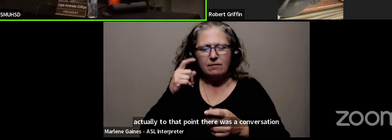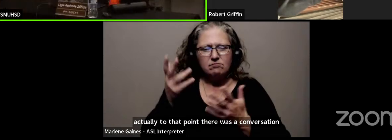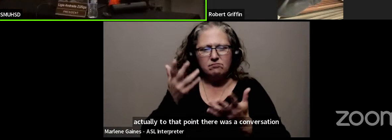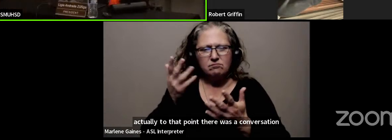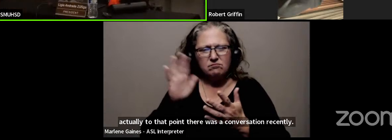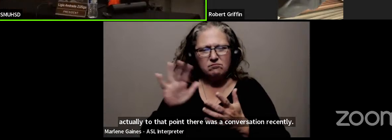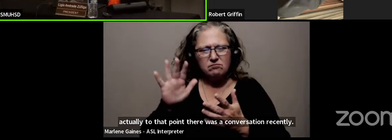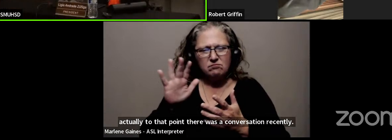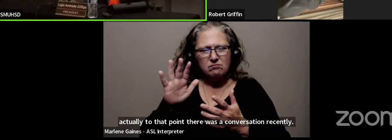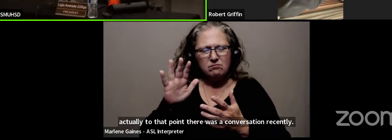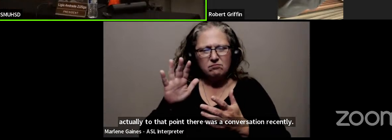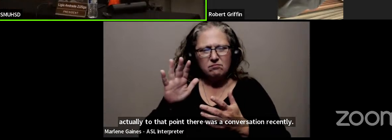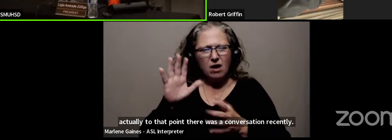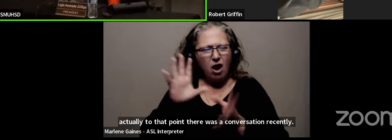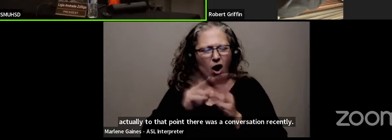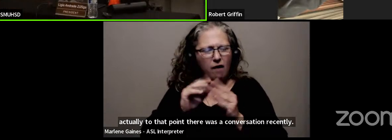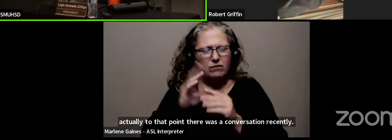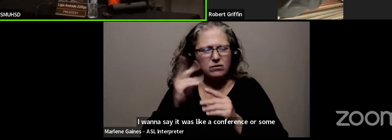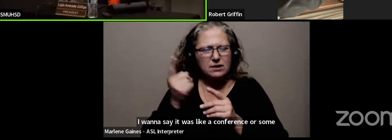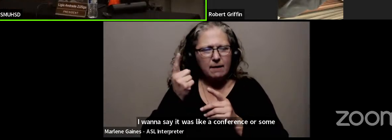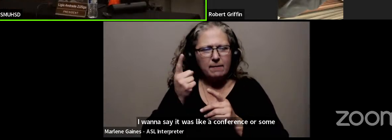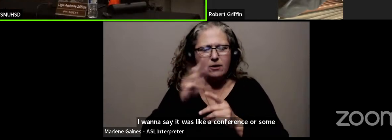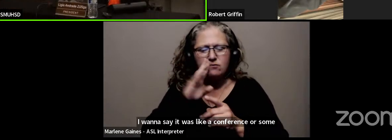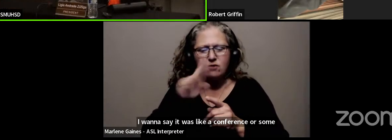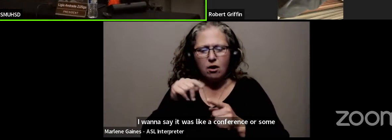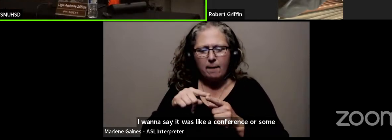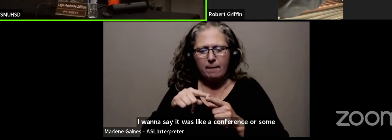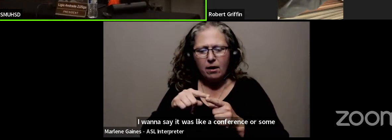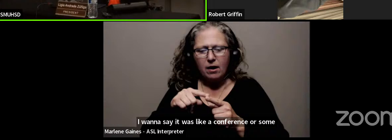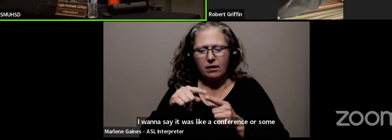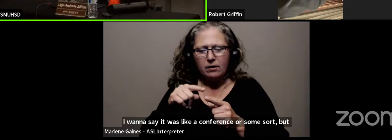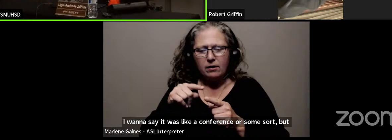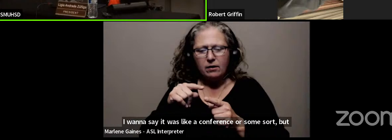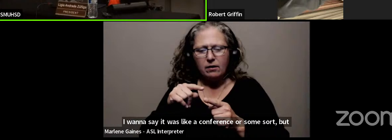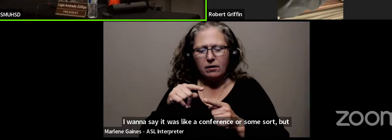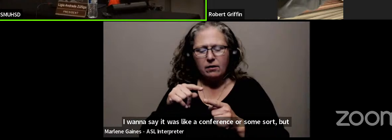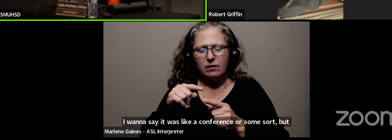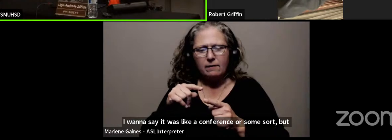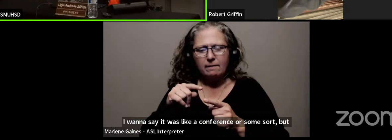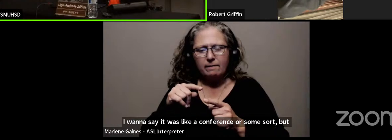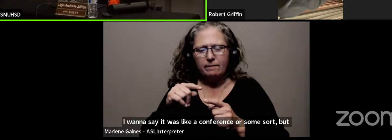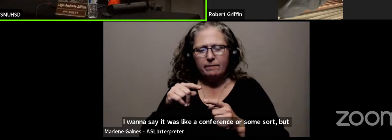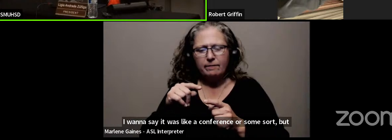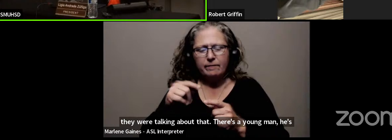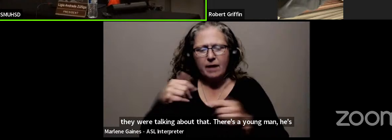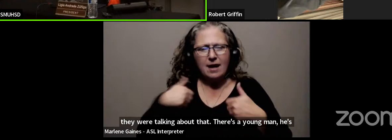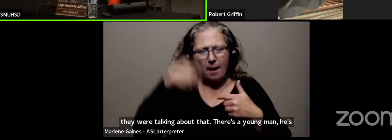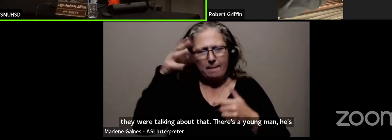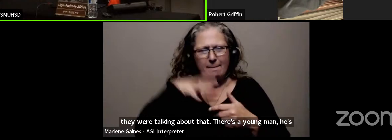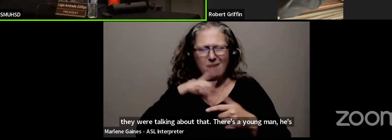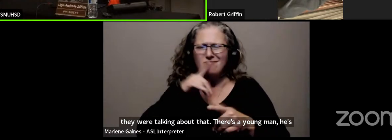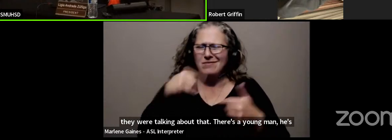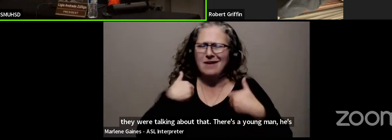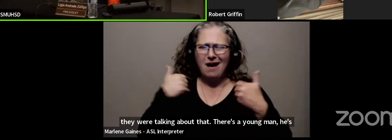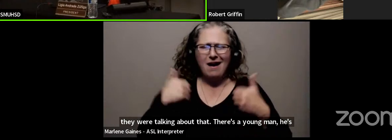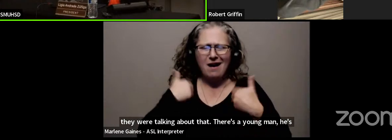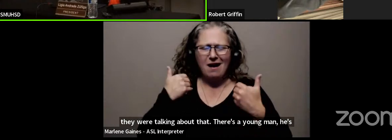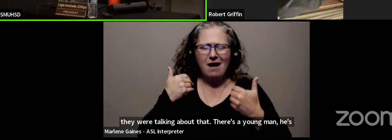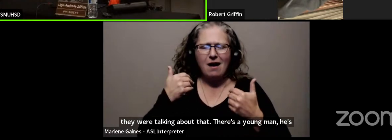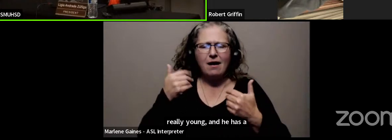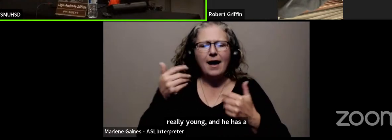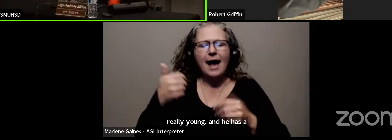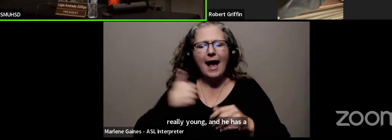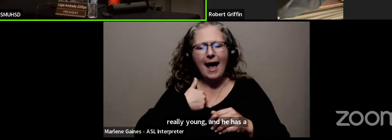conference or some sort, but they were talking about that. There's a young man, he's really young, and he has a